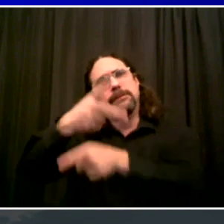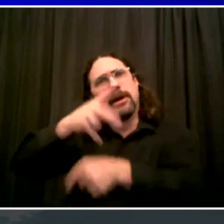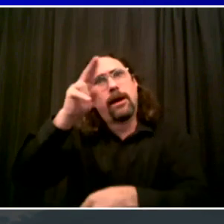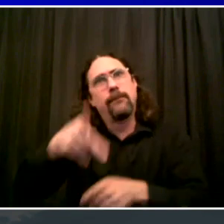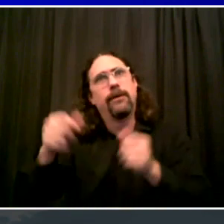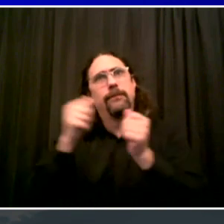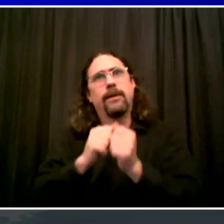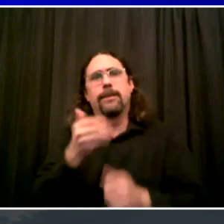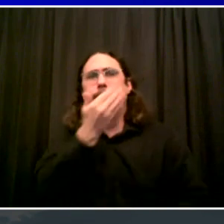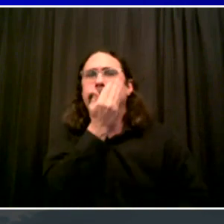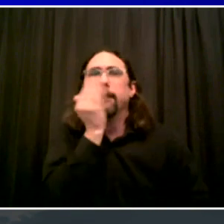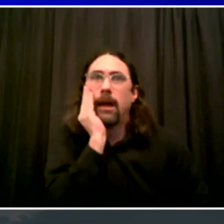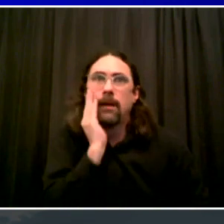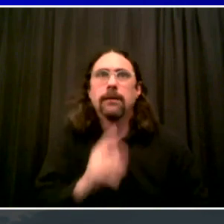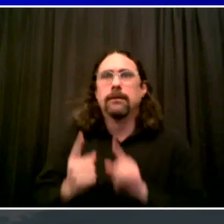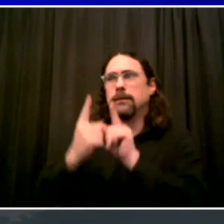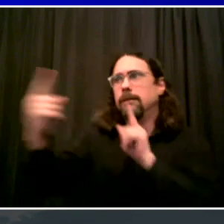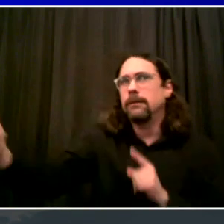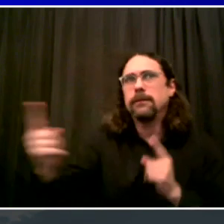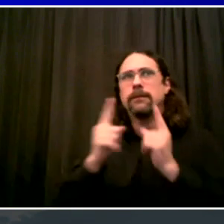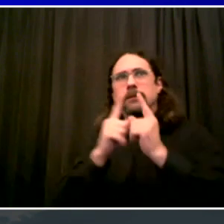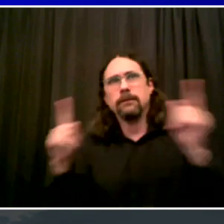I strongly urge you to get tested.